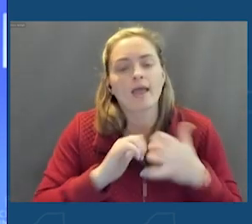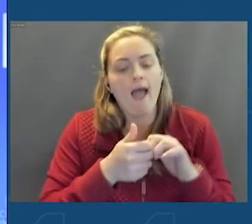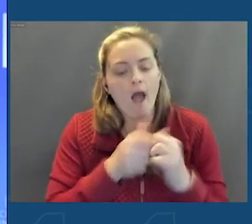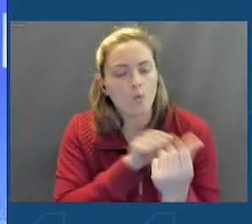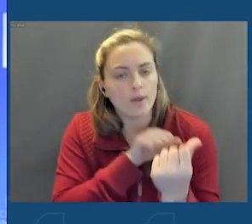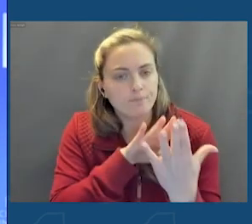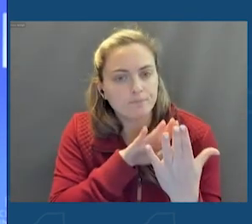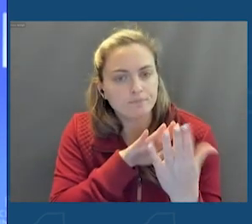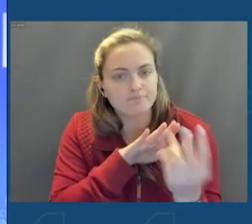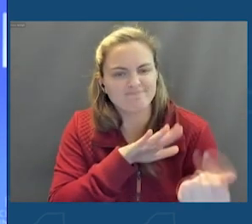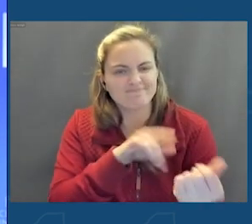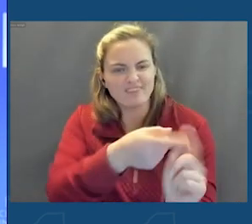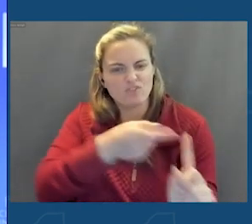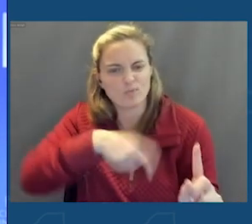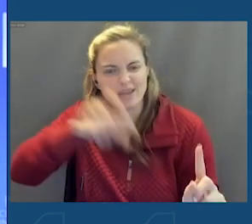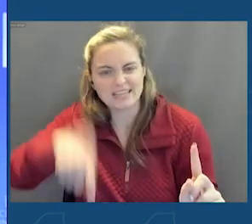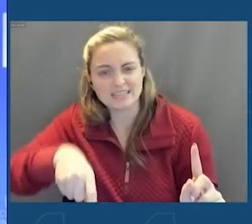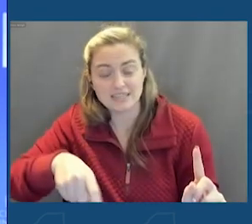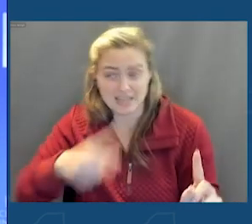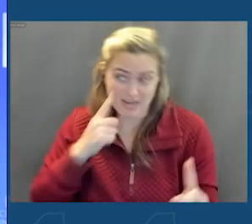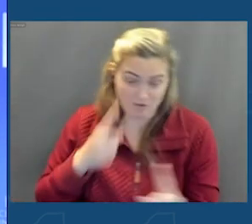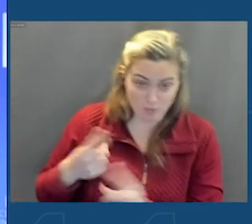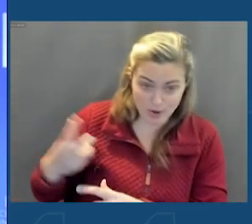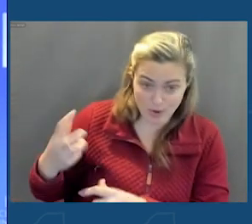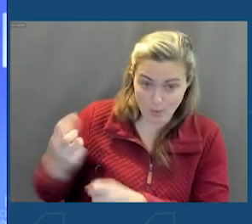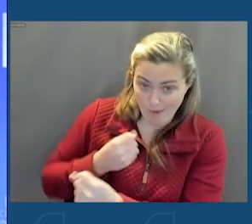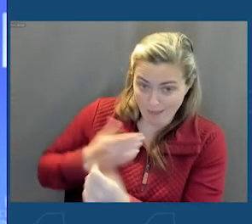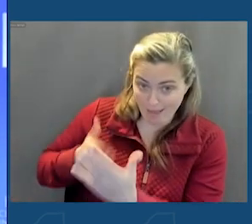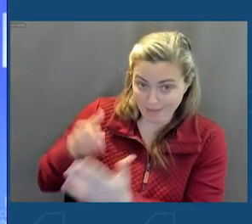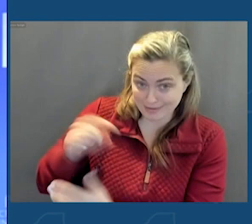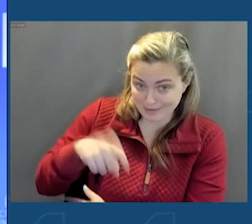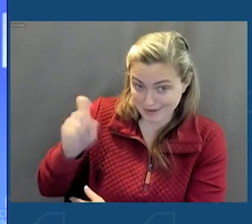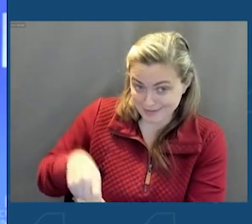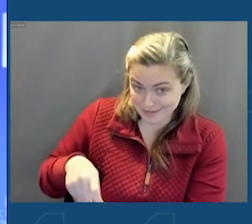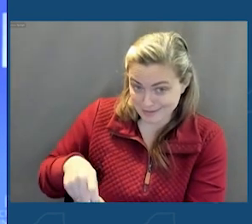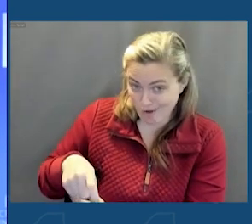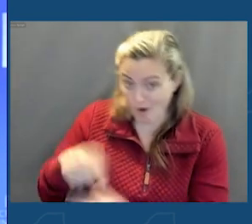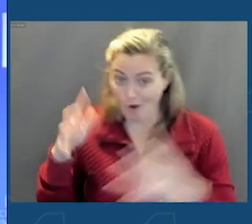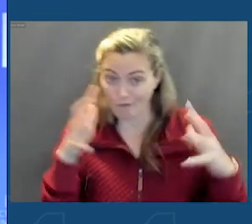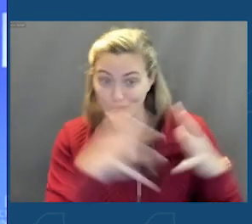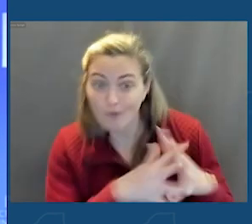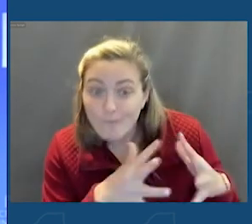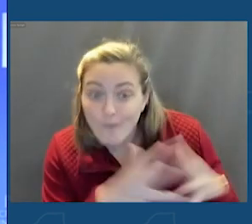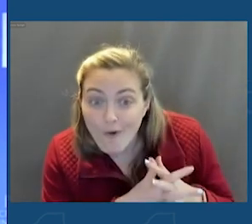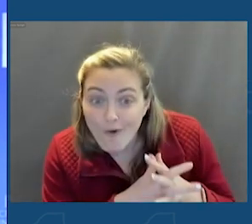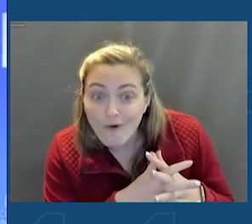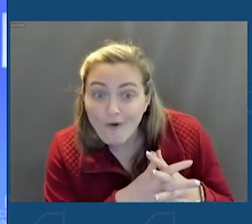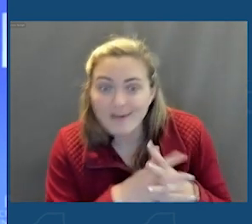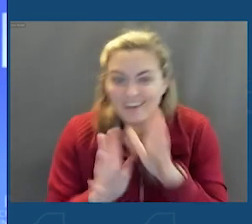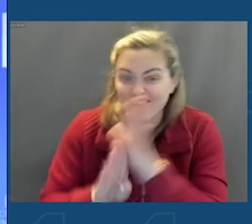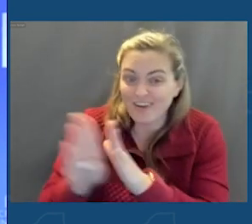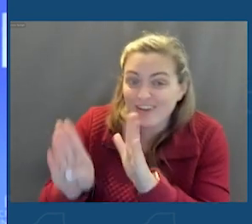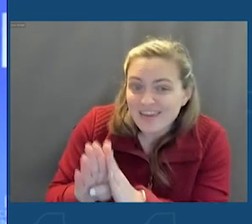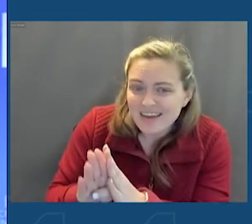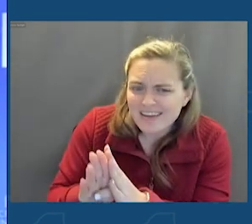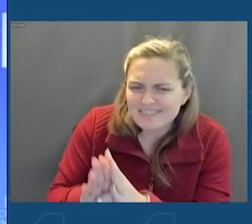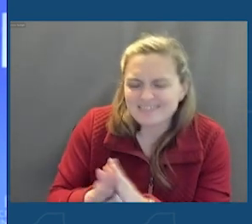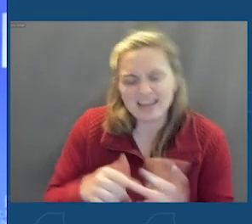And I'll tell you, anytime we can beat Texas, whether it's in football or in driving, I'm happy to beat Texas. Sorry about that. I'm a little